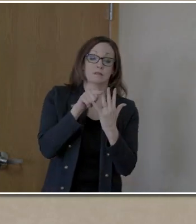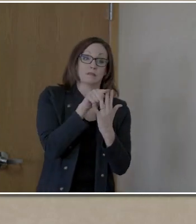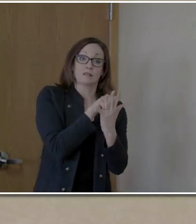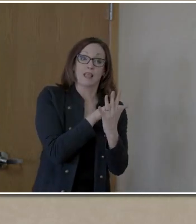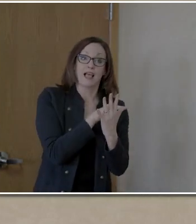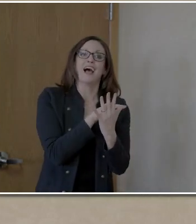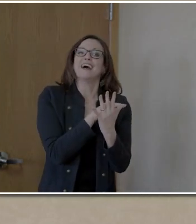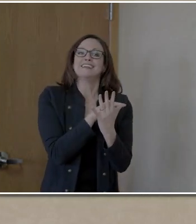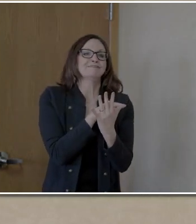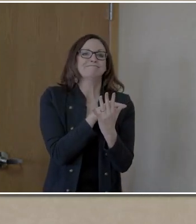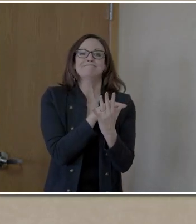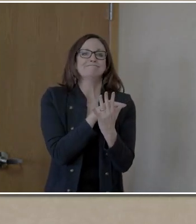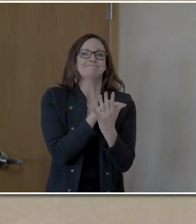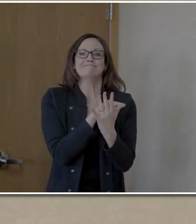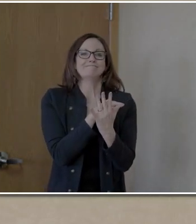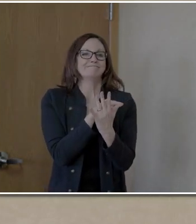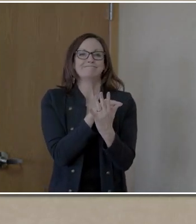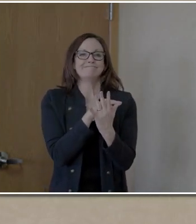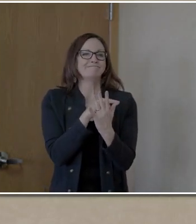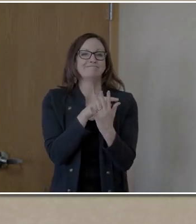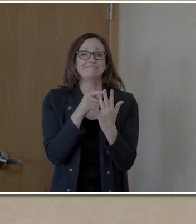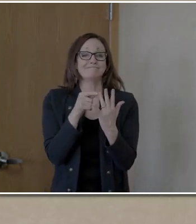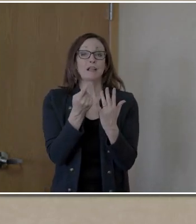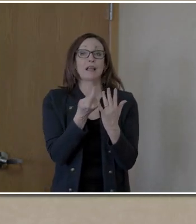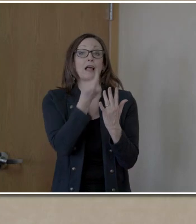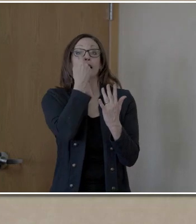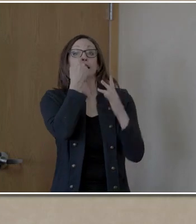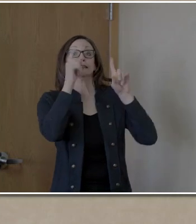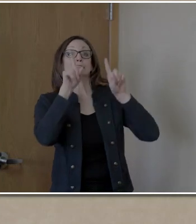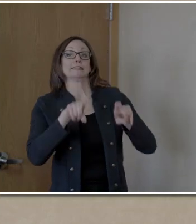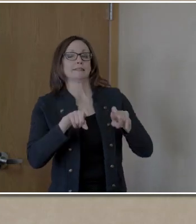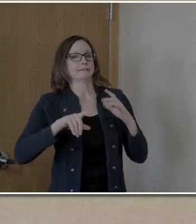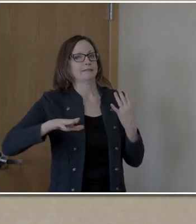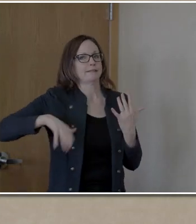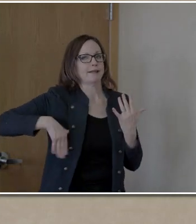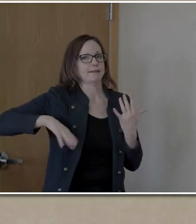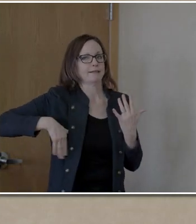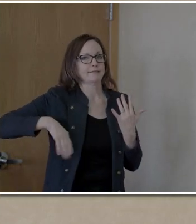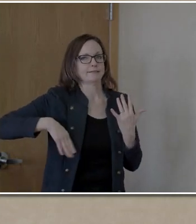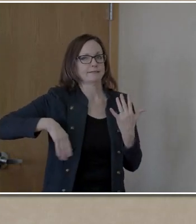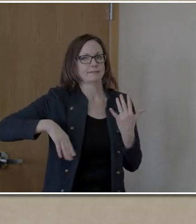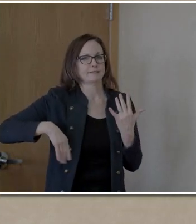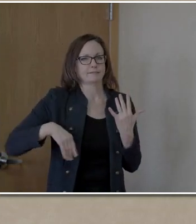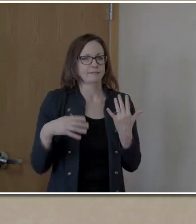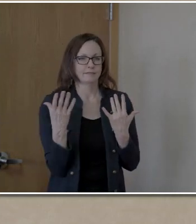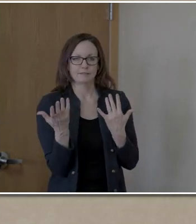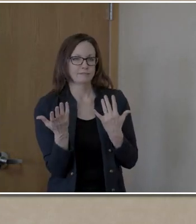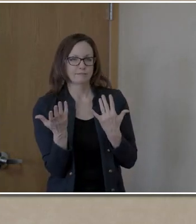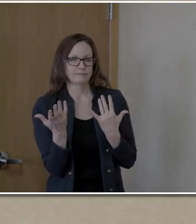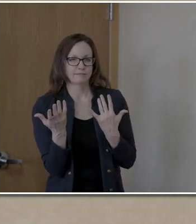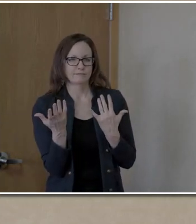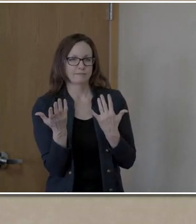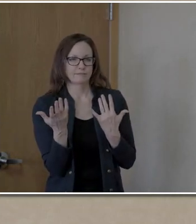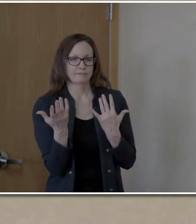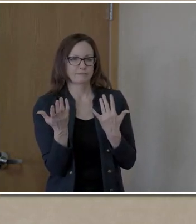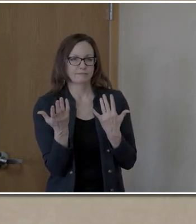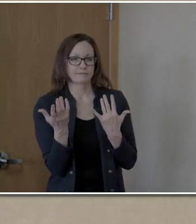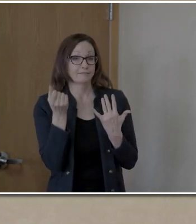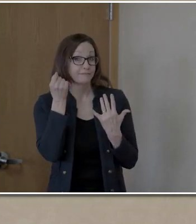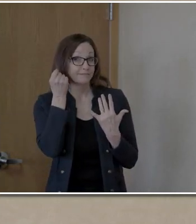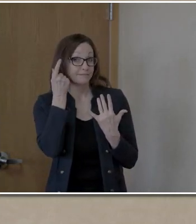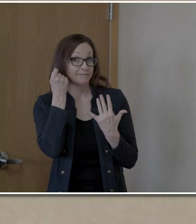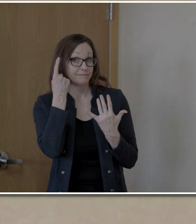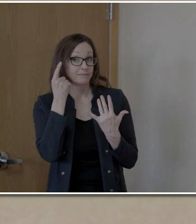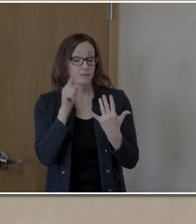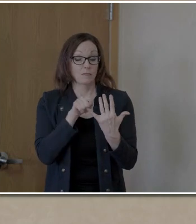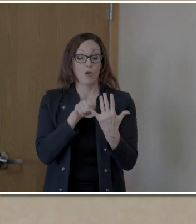the new guidelines, or the guidelines that everyone who has COVID symptoms, we're hoping that they can get a test. And the